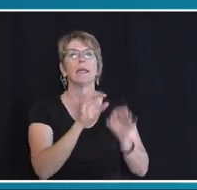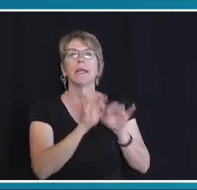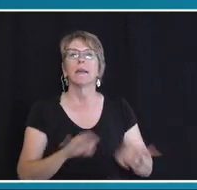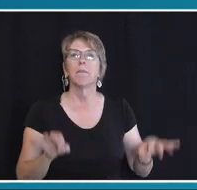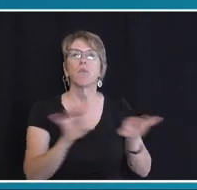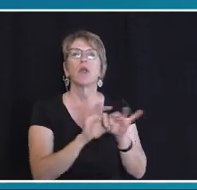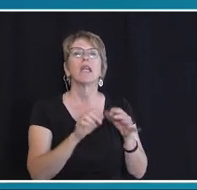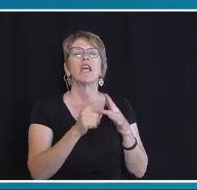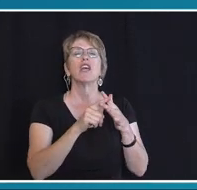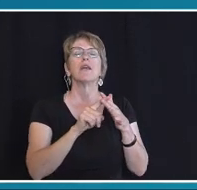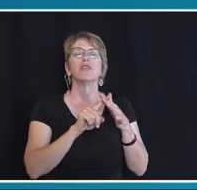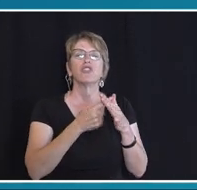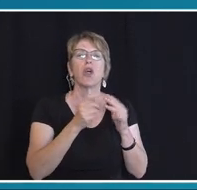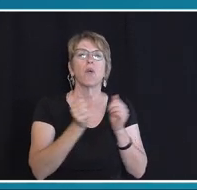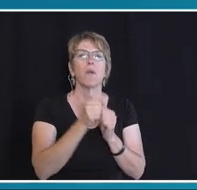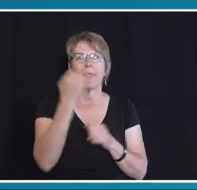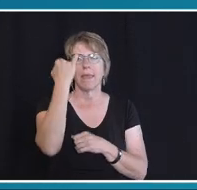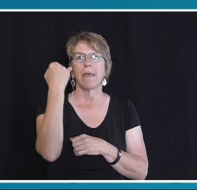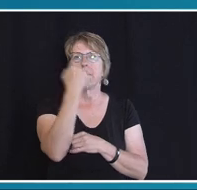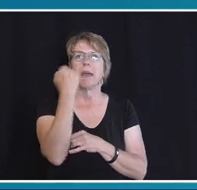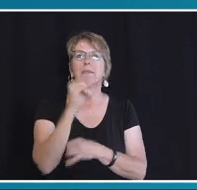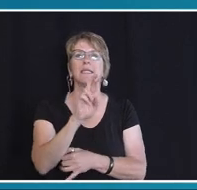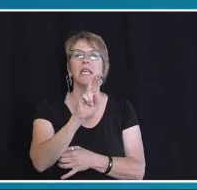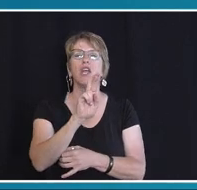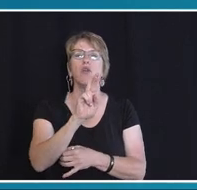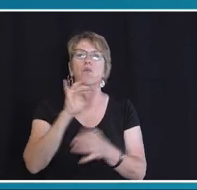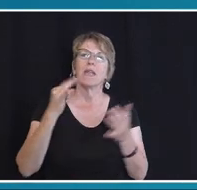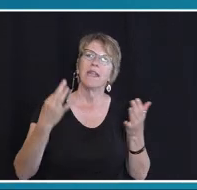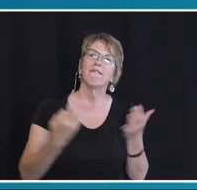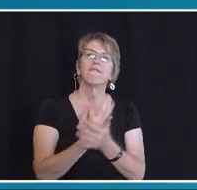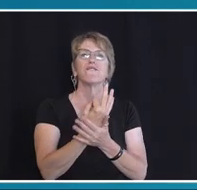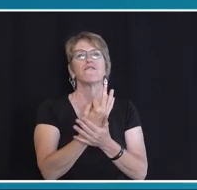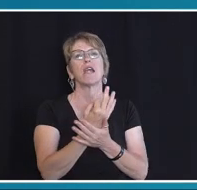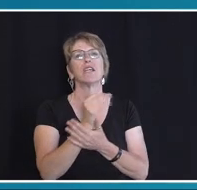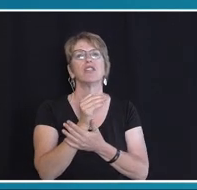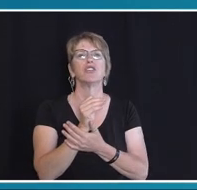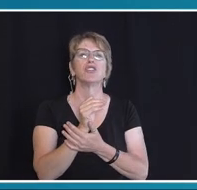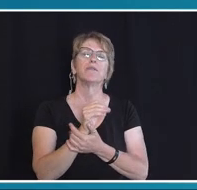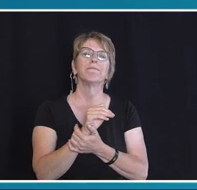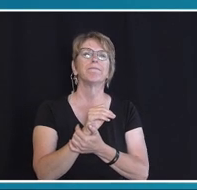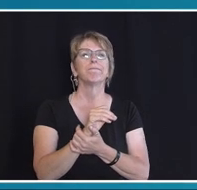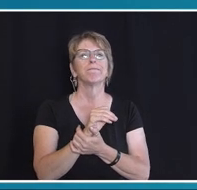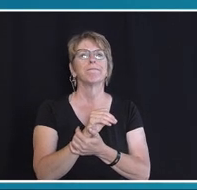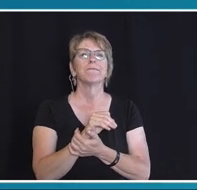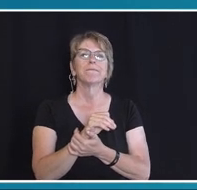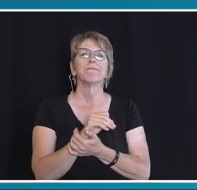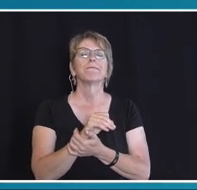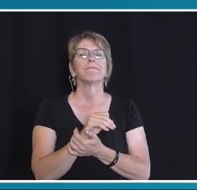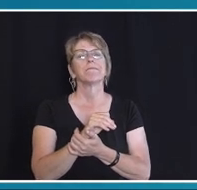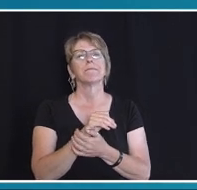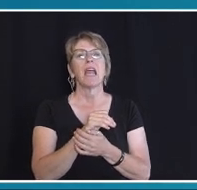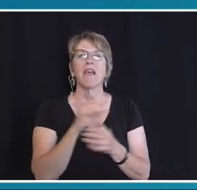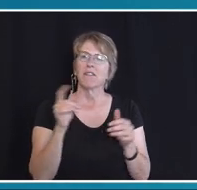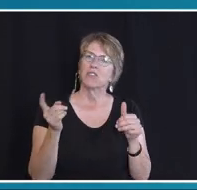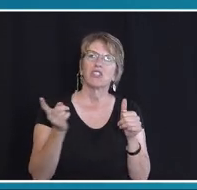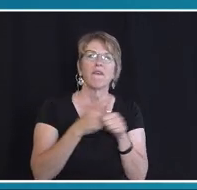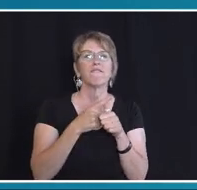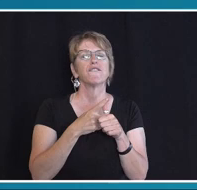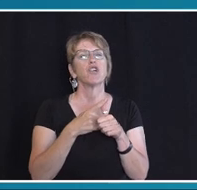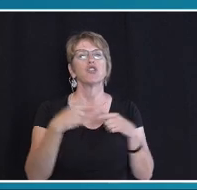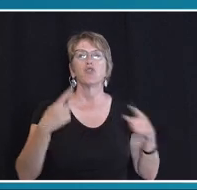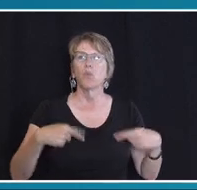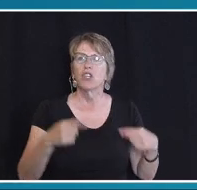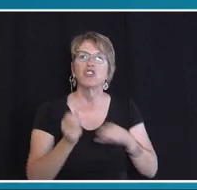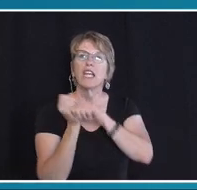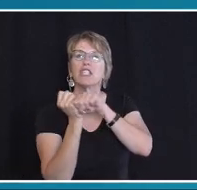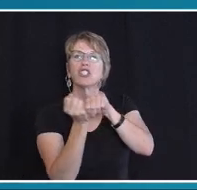with the Pepsi Refresh grant, which built the Todd Anderson Field in Brooklyn Park. Now, this was the first wheelchair softball field in